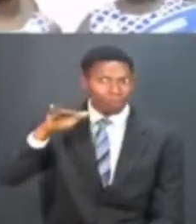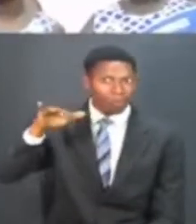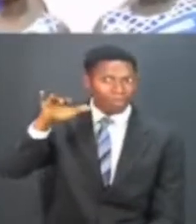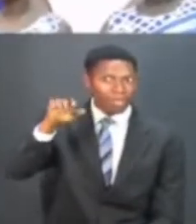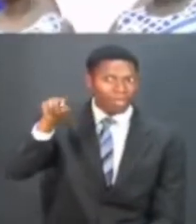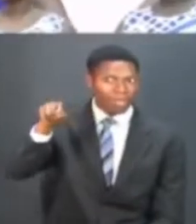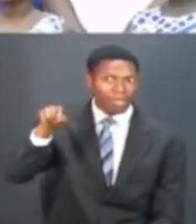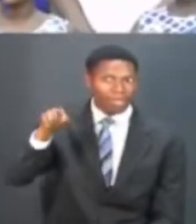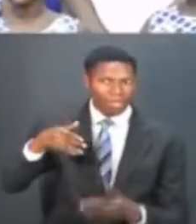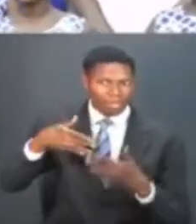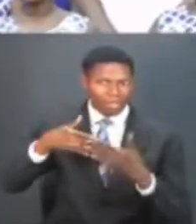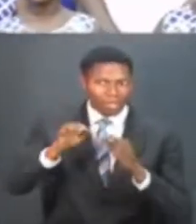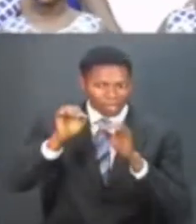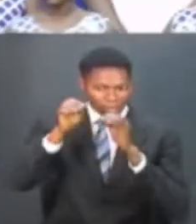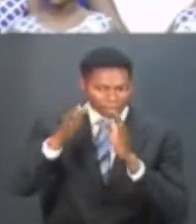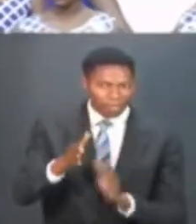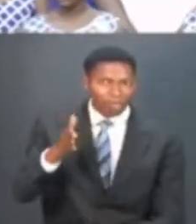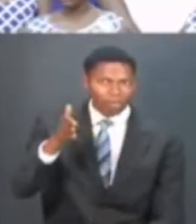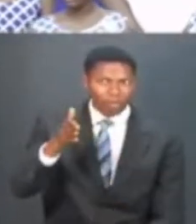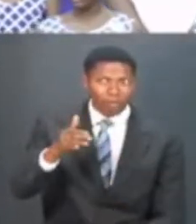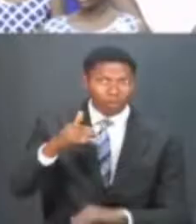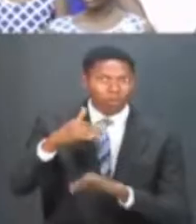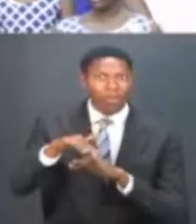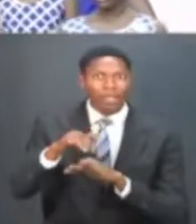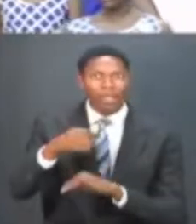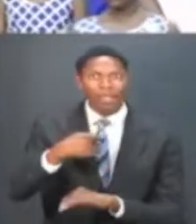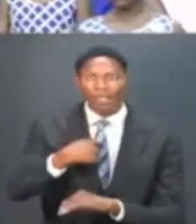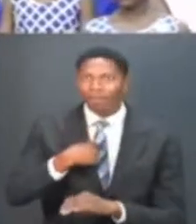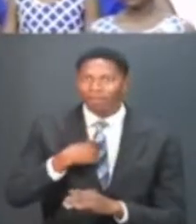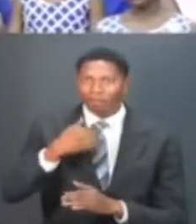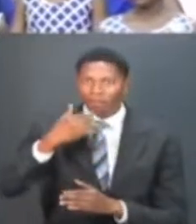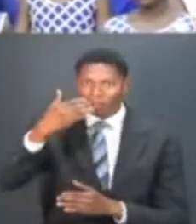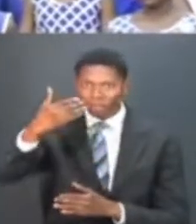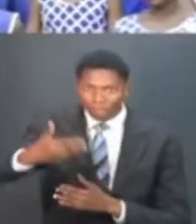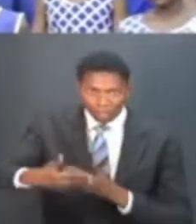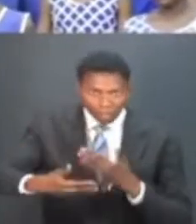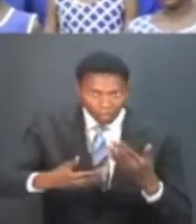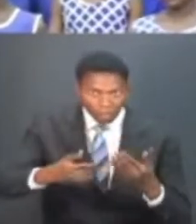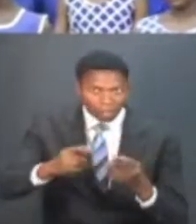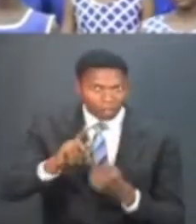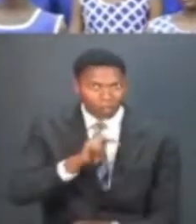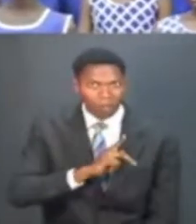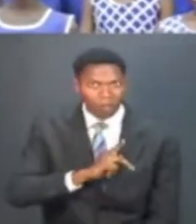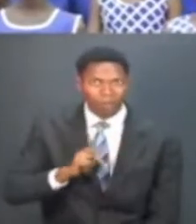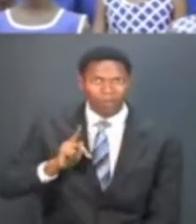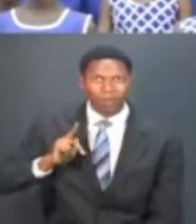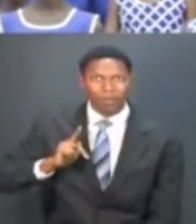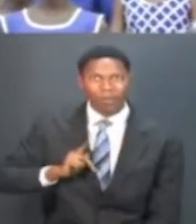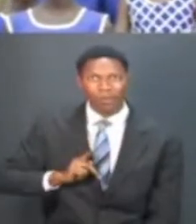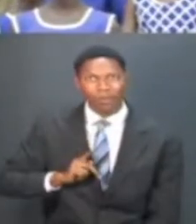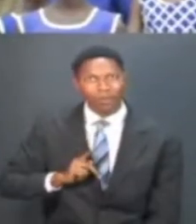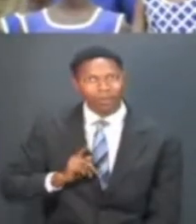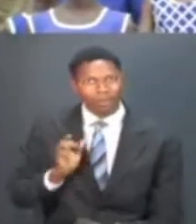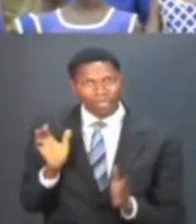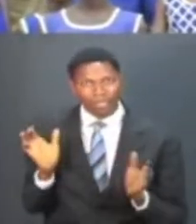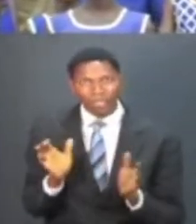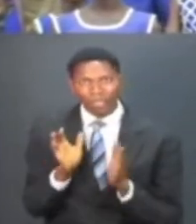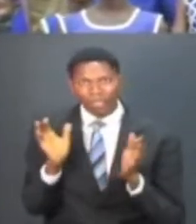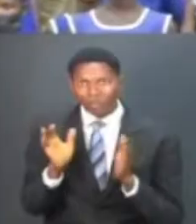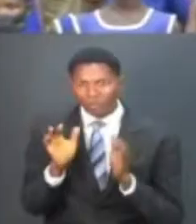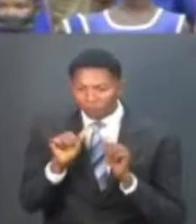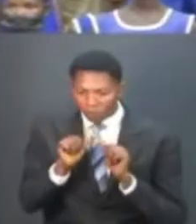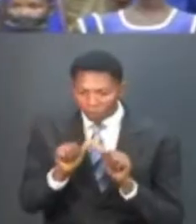their tutors. On your behalf, I warmly welcome them to Parliament and encourage them to keep on